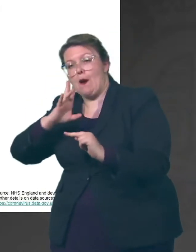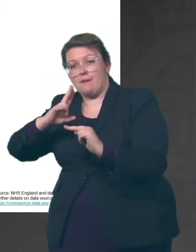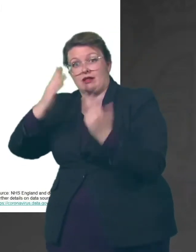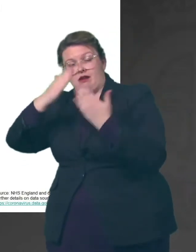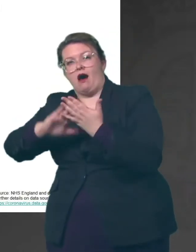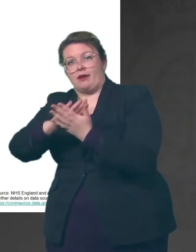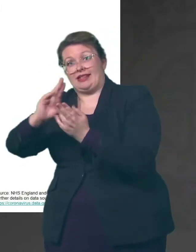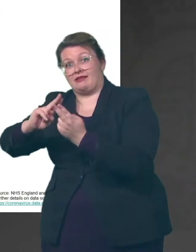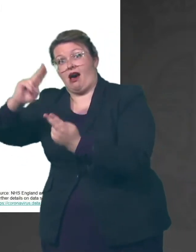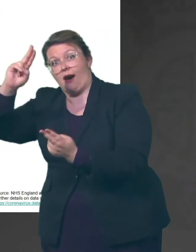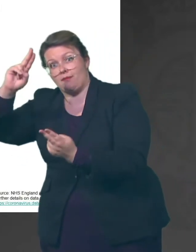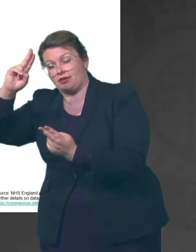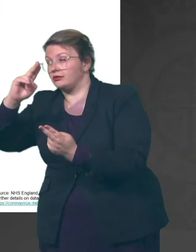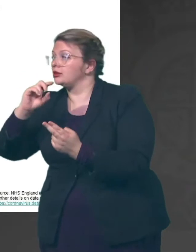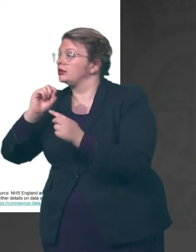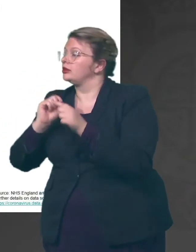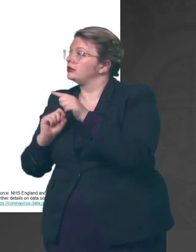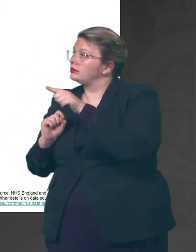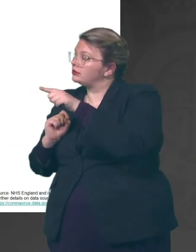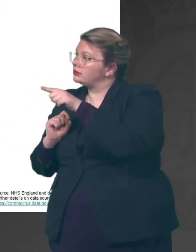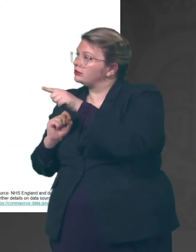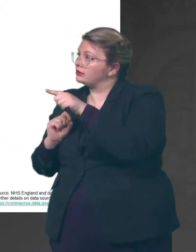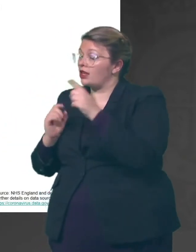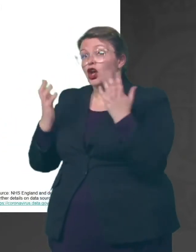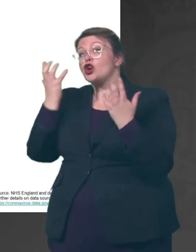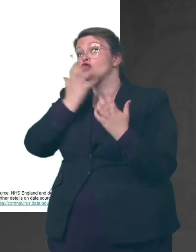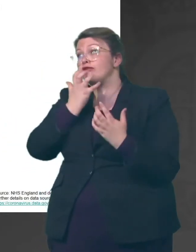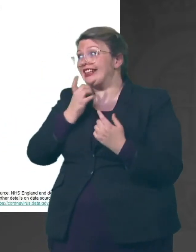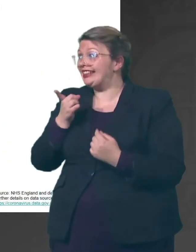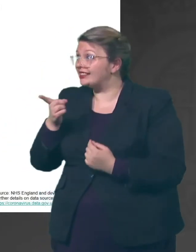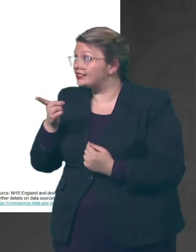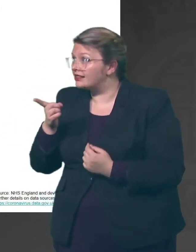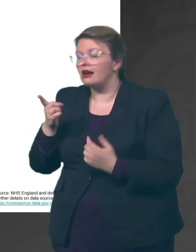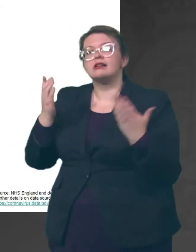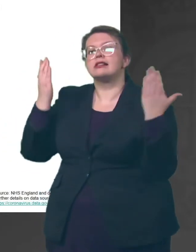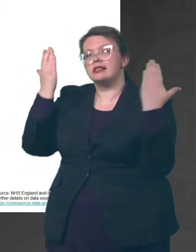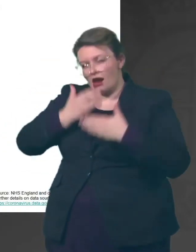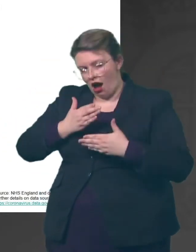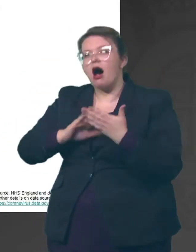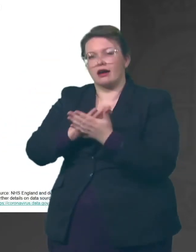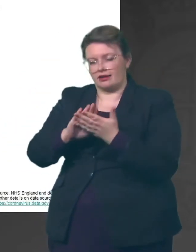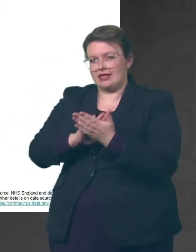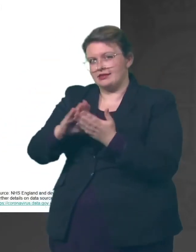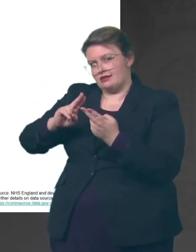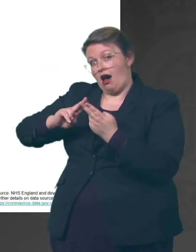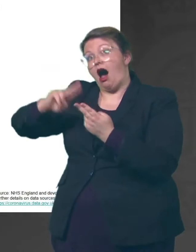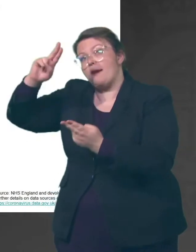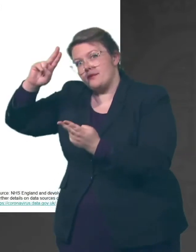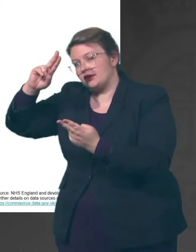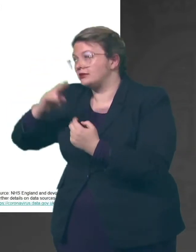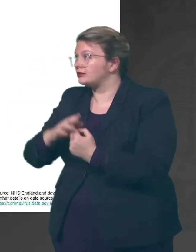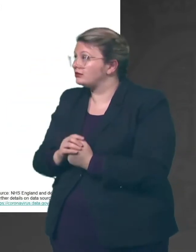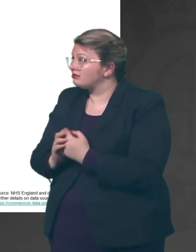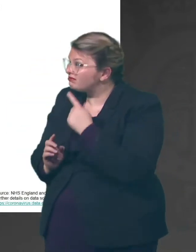quite clearly, if you look for the purple and the dark purple spots, I'm afraid there are quite a few of